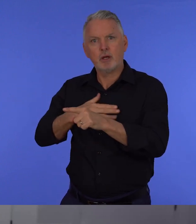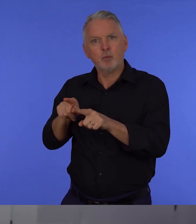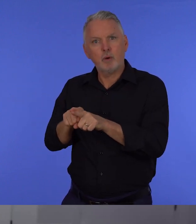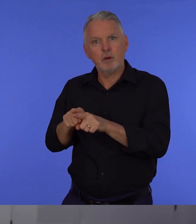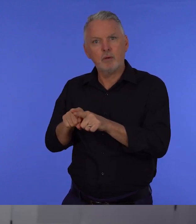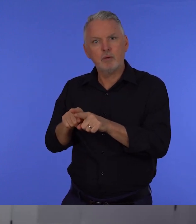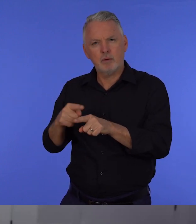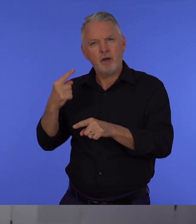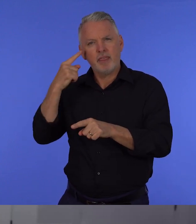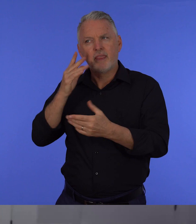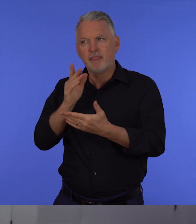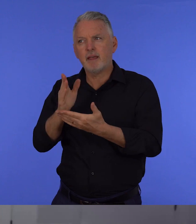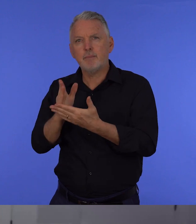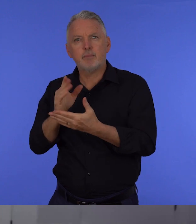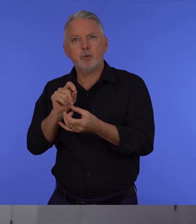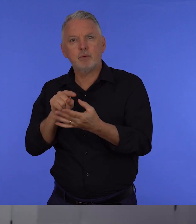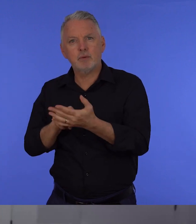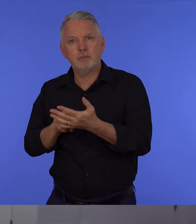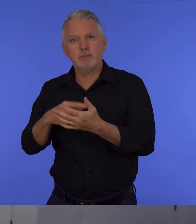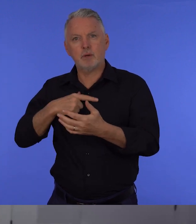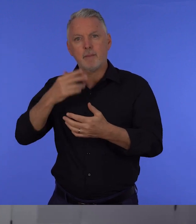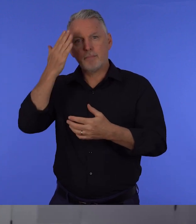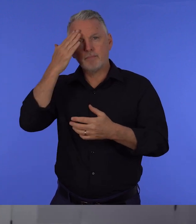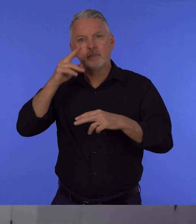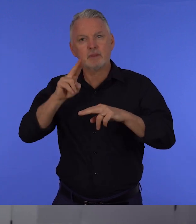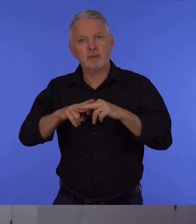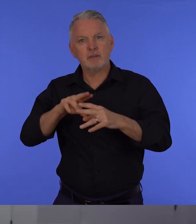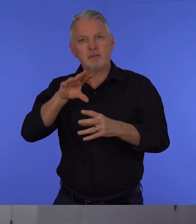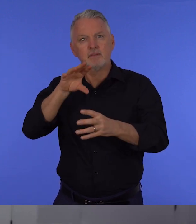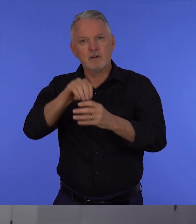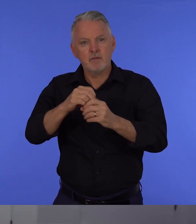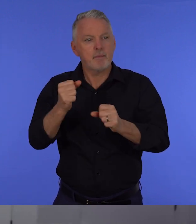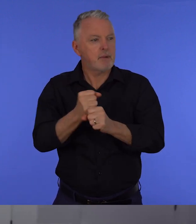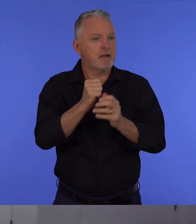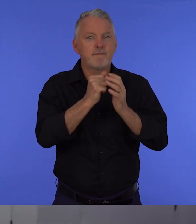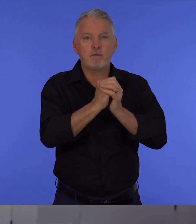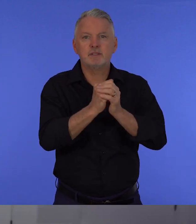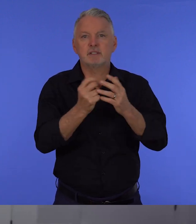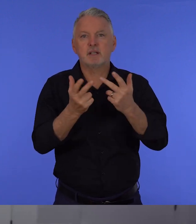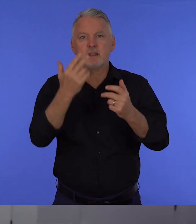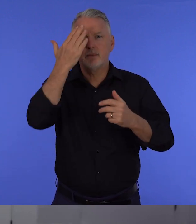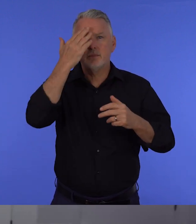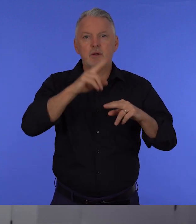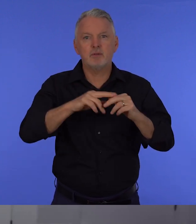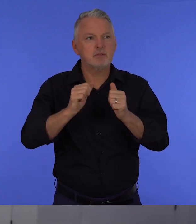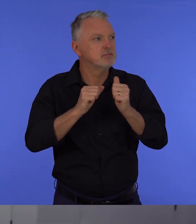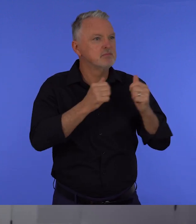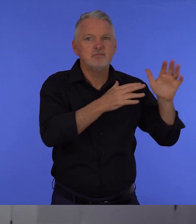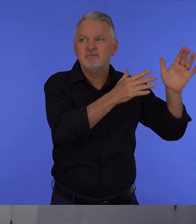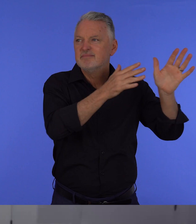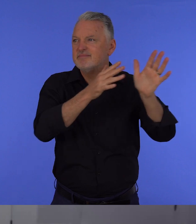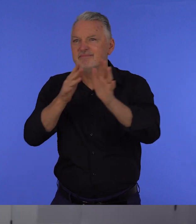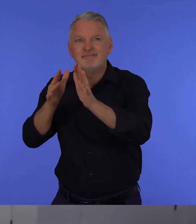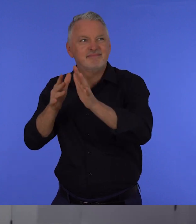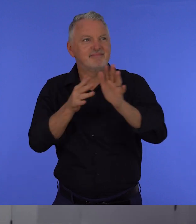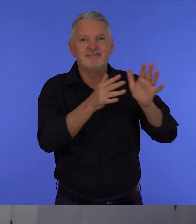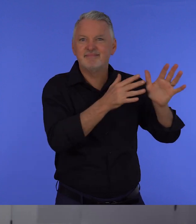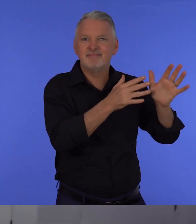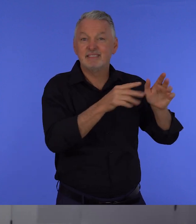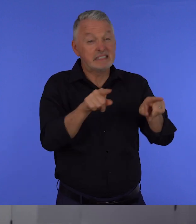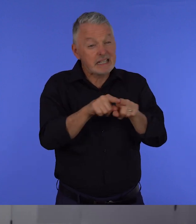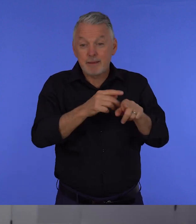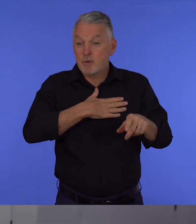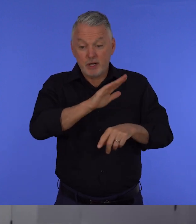Joey's, it's good for you too. Like a big part of being part of organisations and community for parents as well, is making friends with the